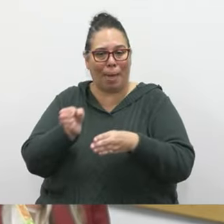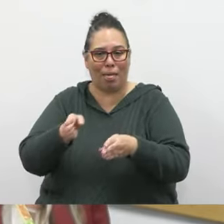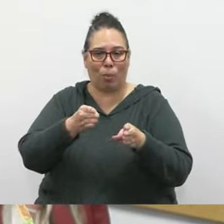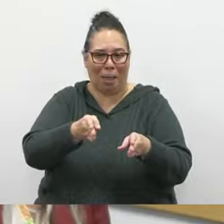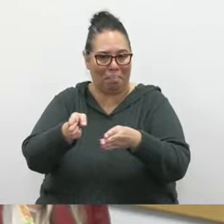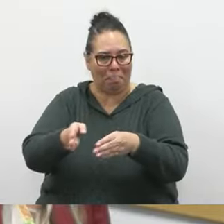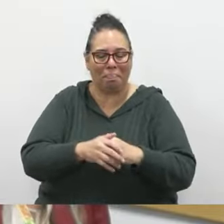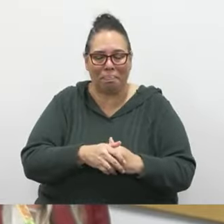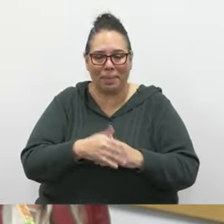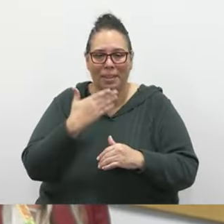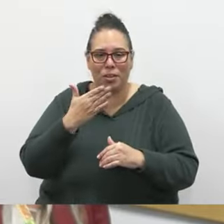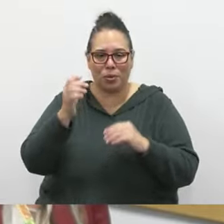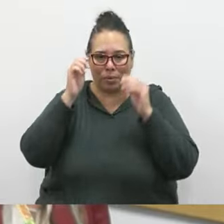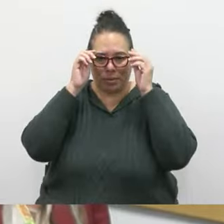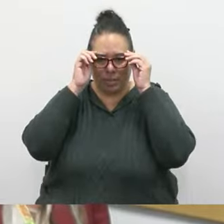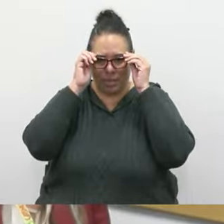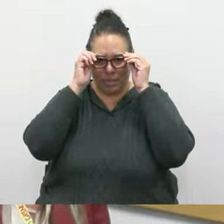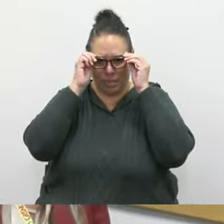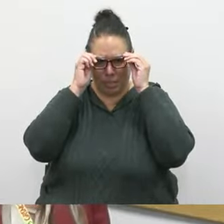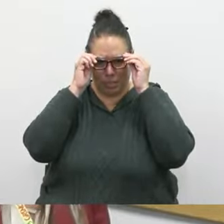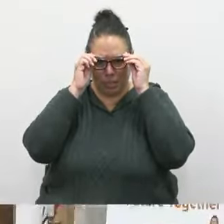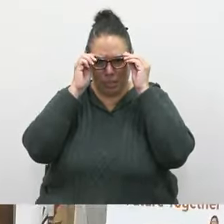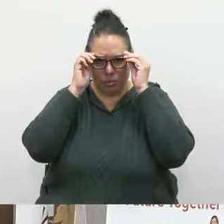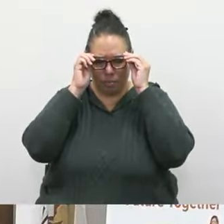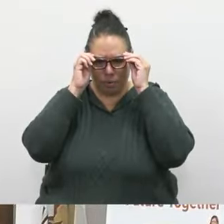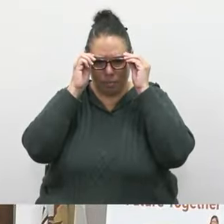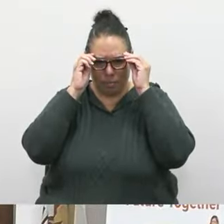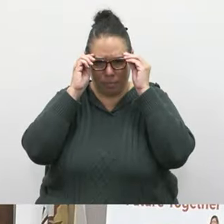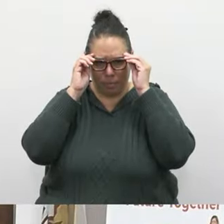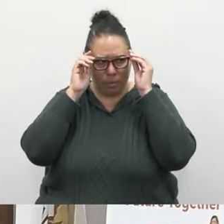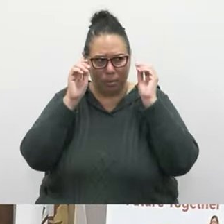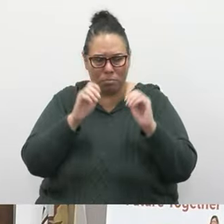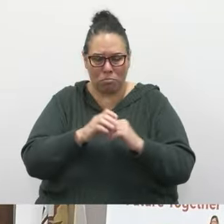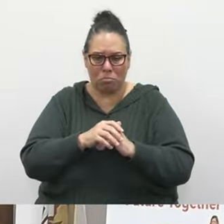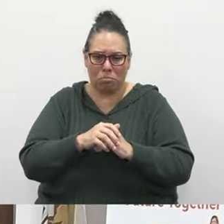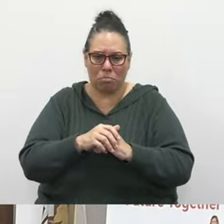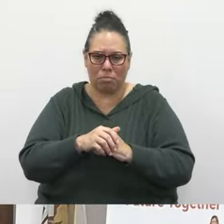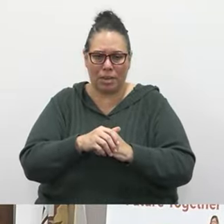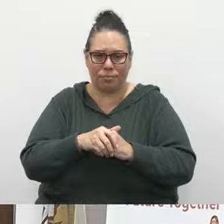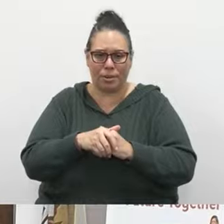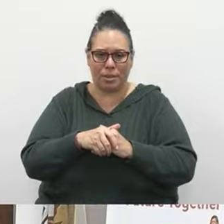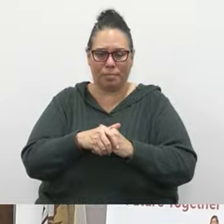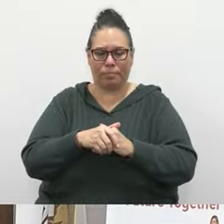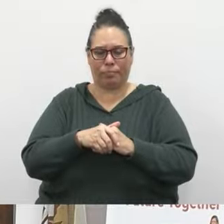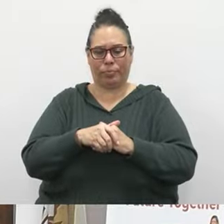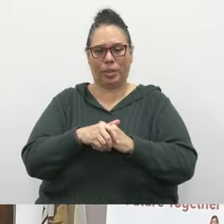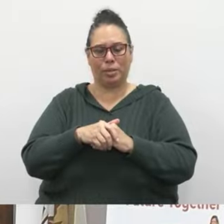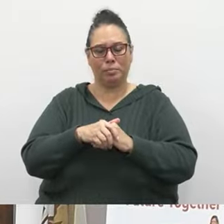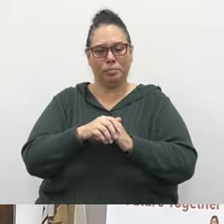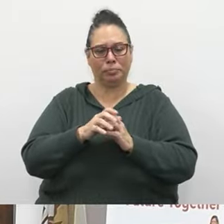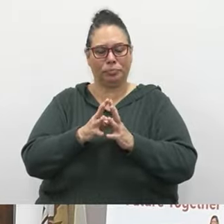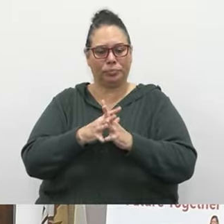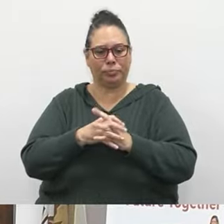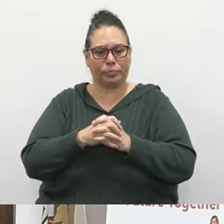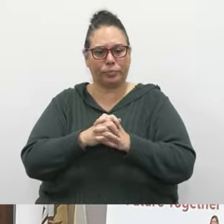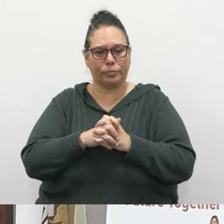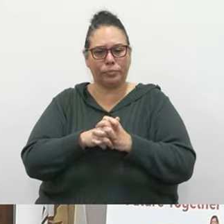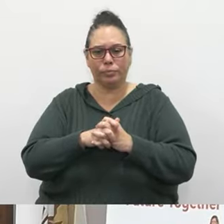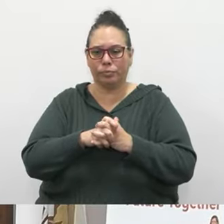Thank you. Thank you. Next, we have Moore Gurmezi, followed by Maria Inez